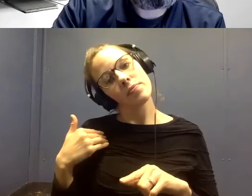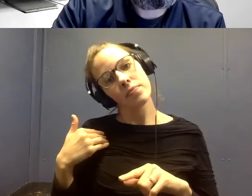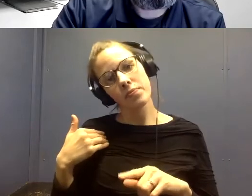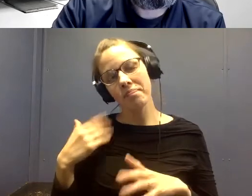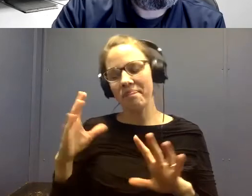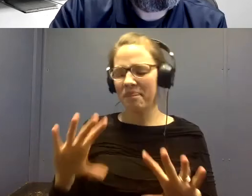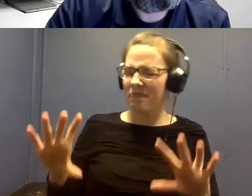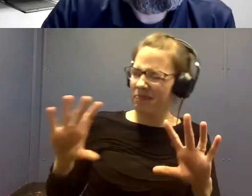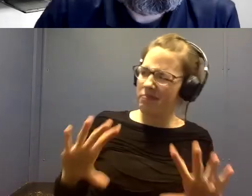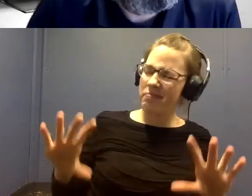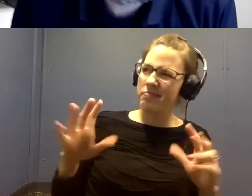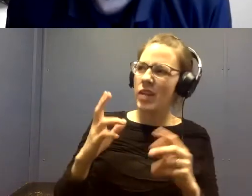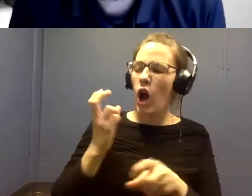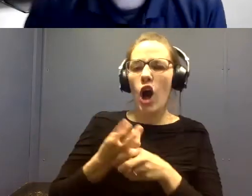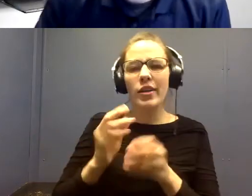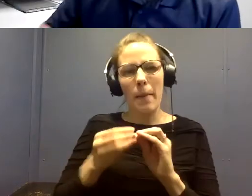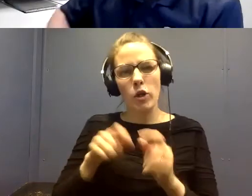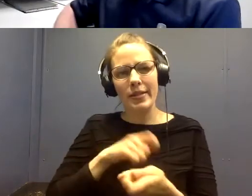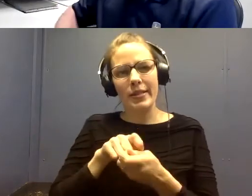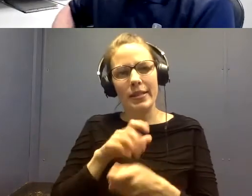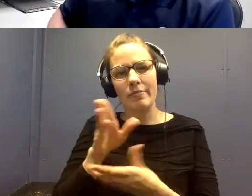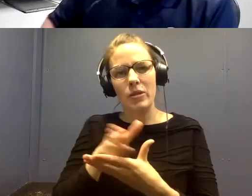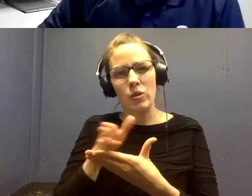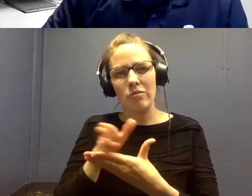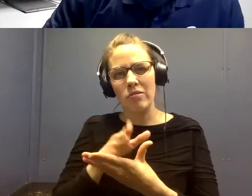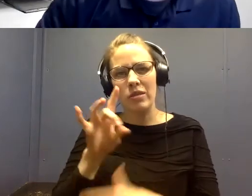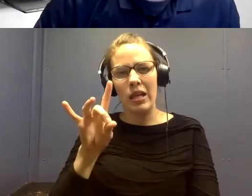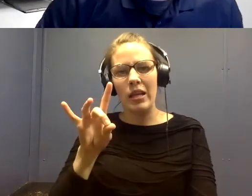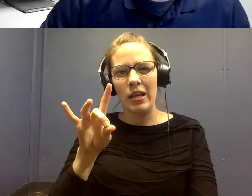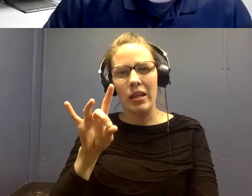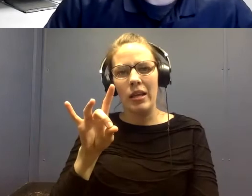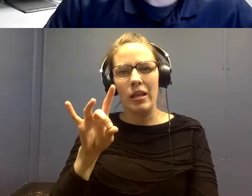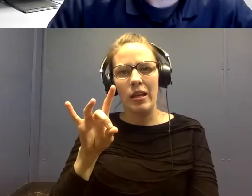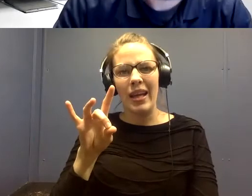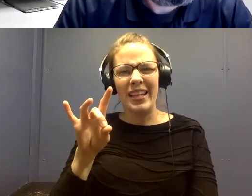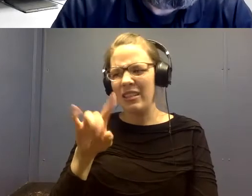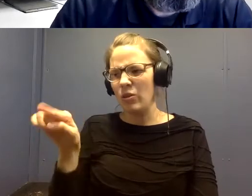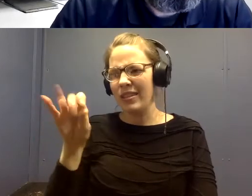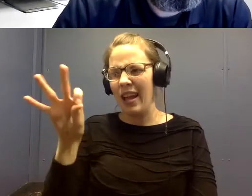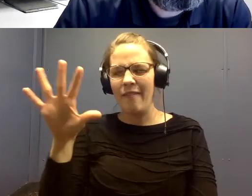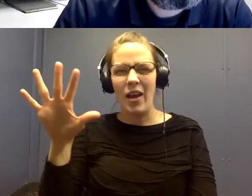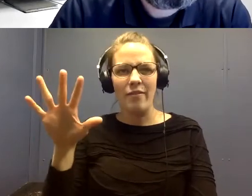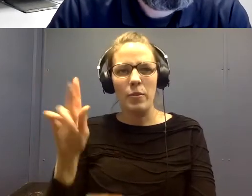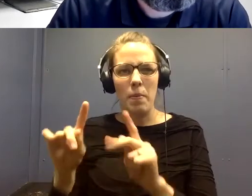somewhere, I think it was hard to get a number, but between 80, 95 people went to the clinic.